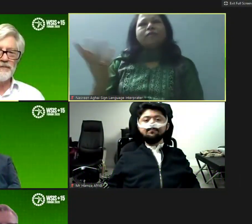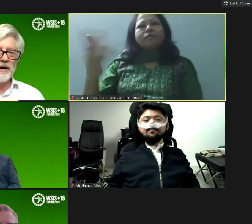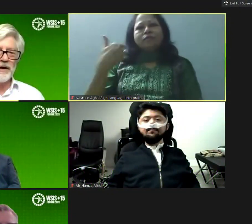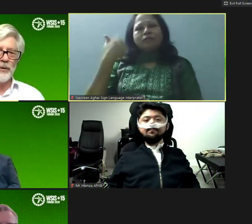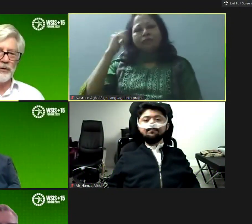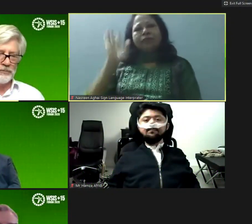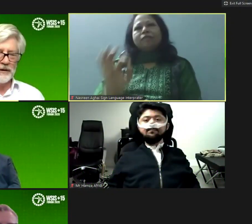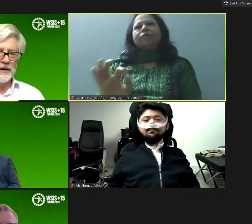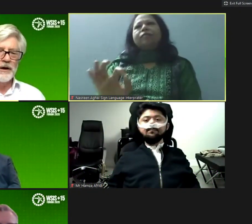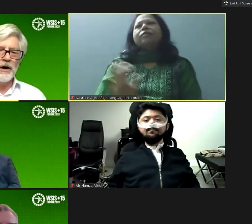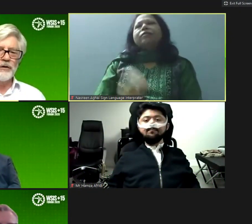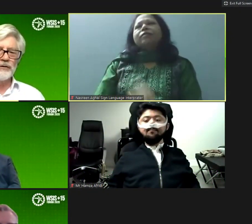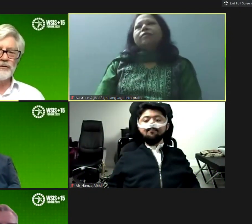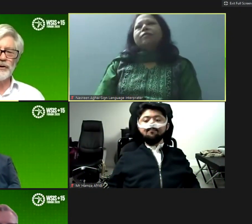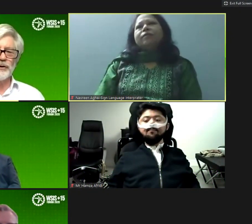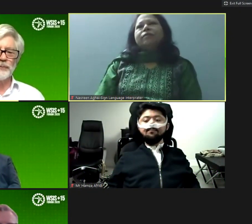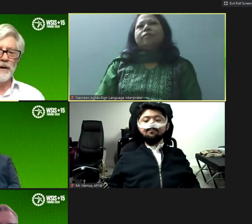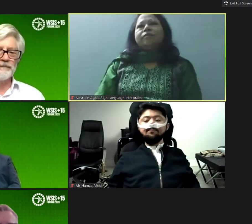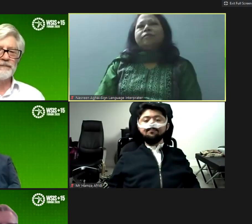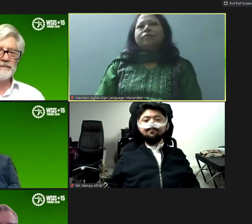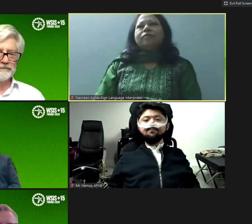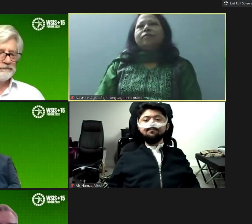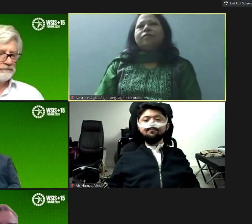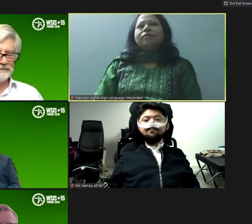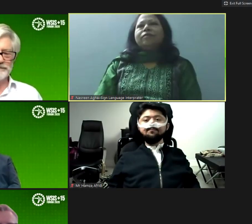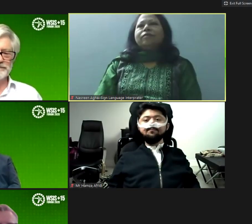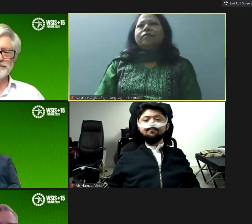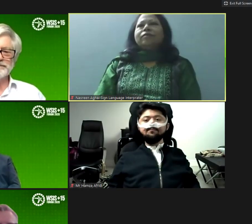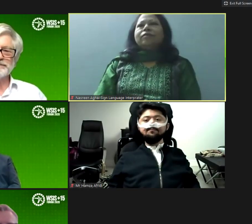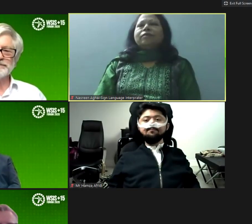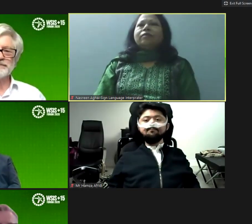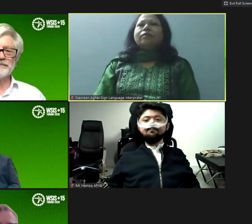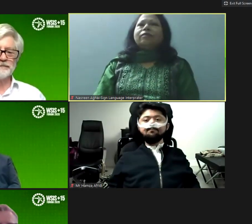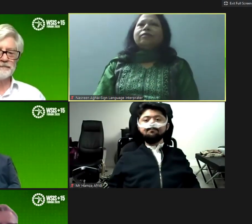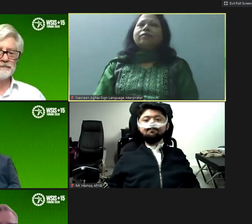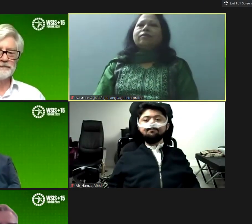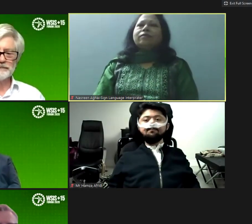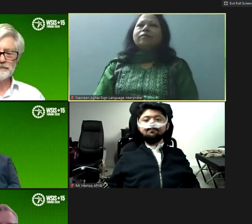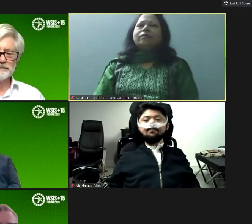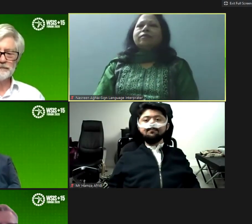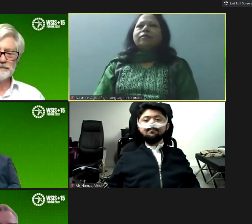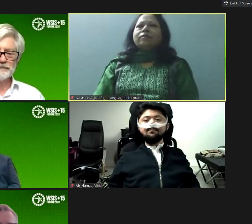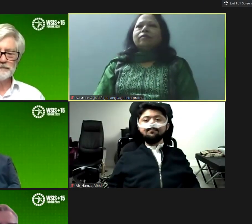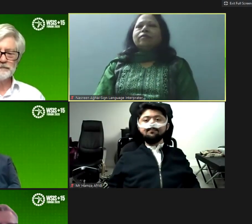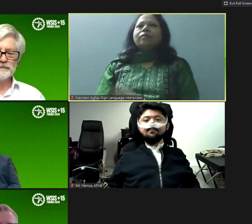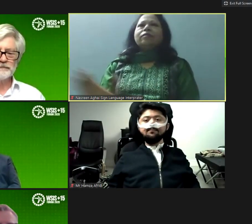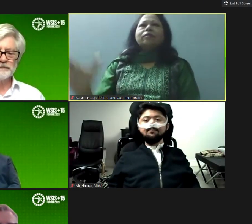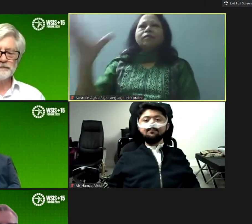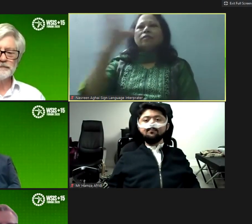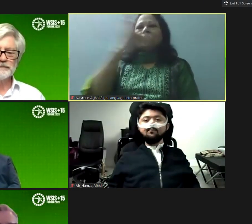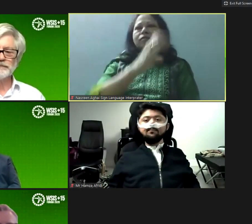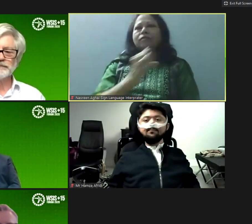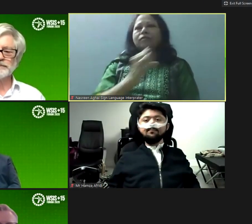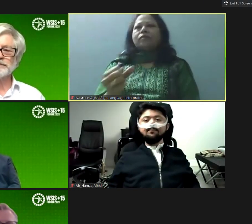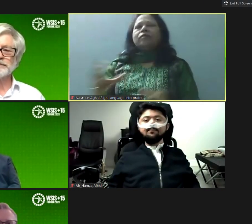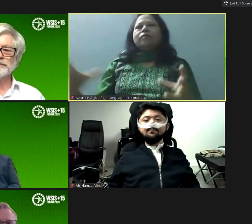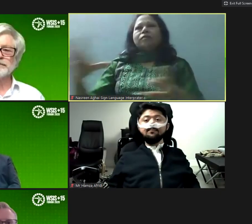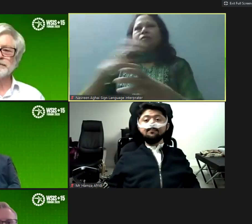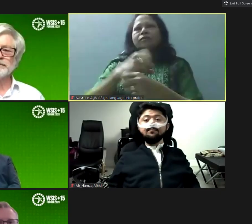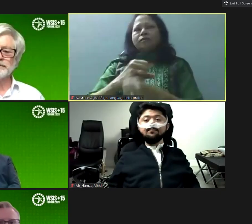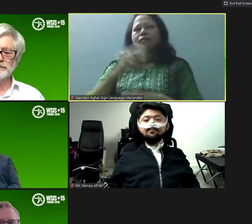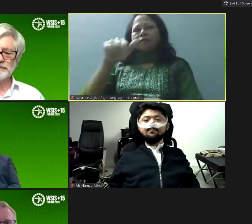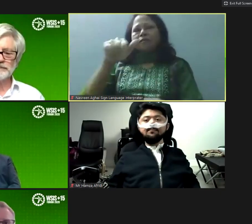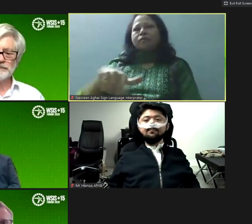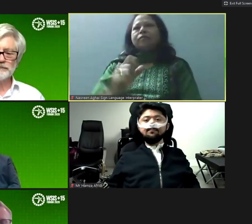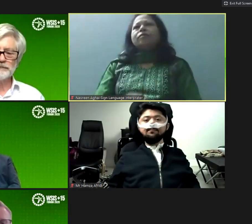well if they have points. But over to you. Yes. So just to a message to all the participants who are joining us at the moment.